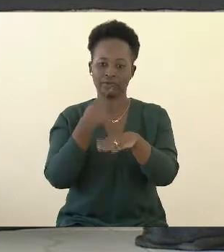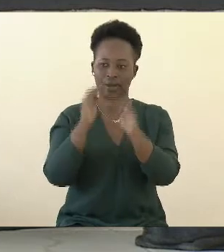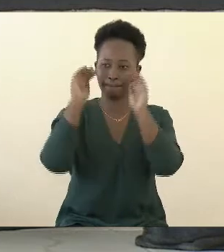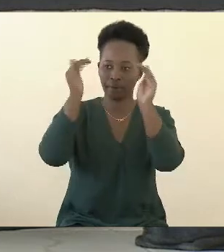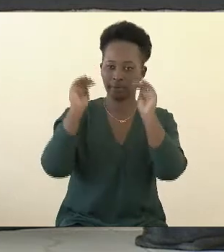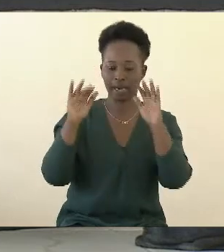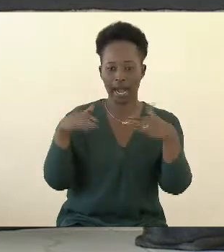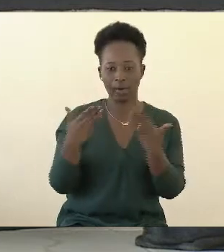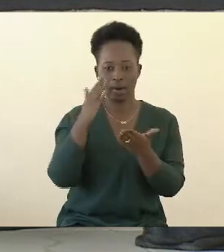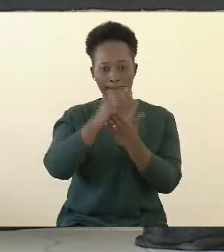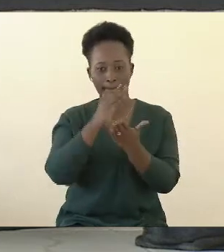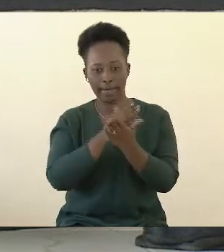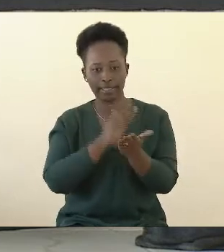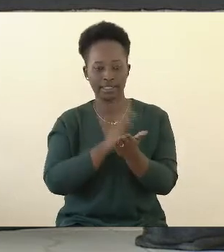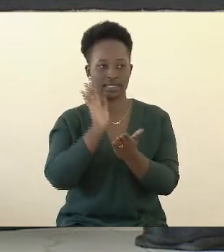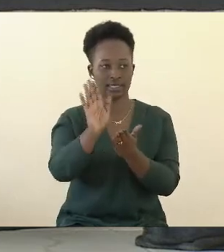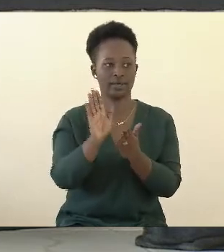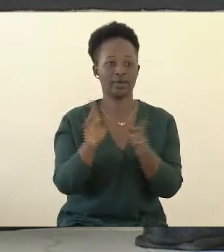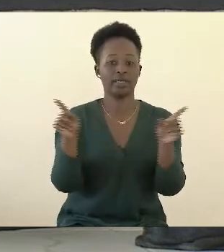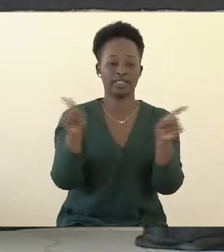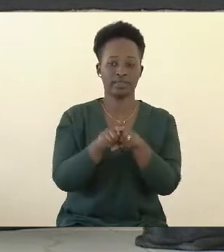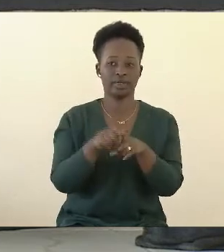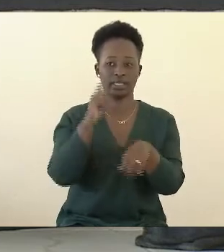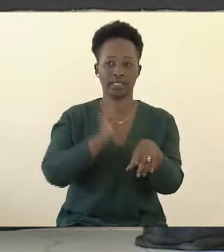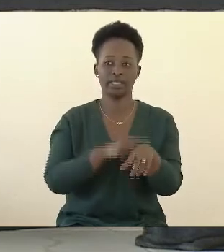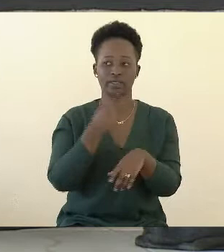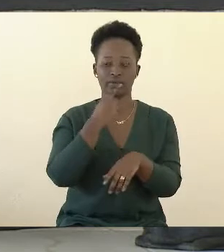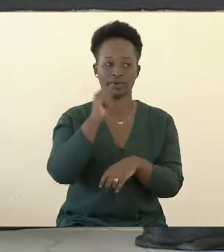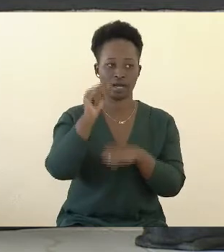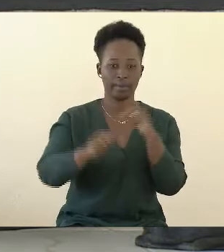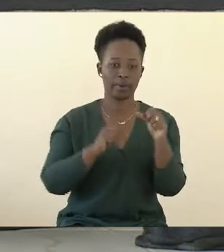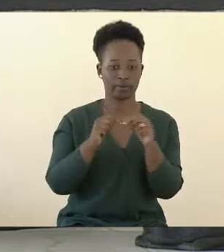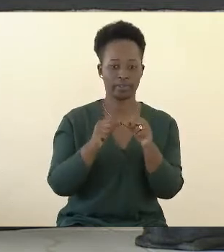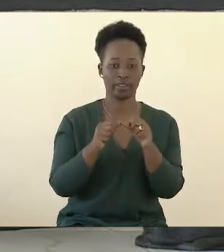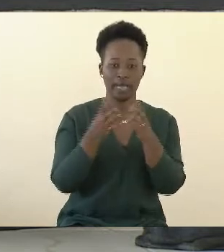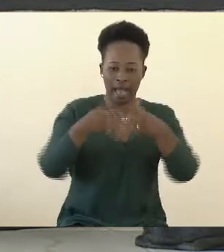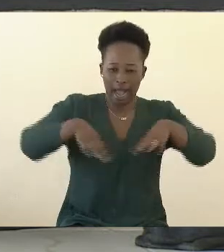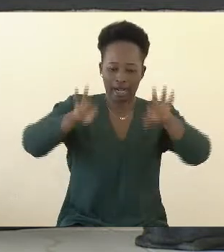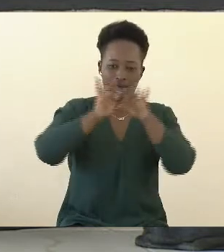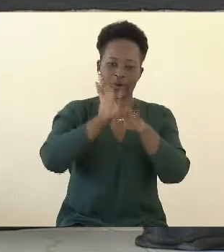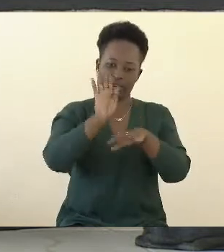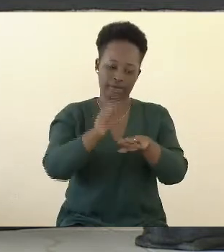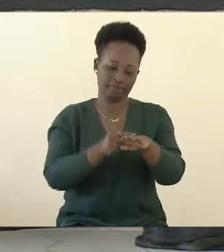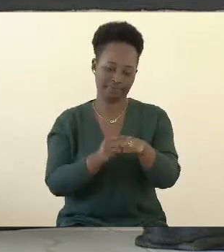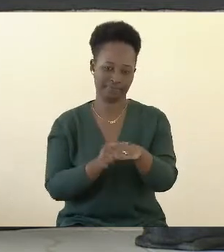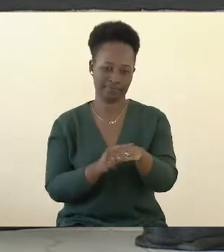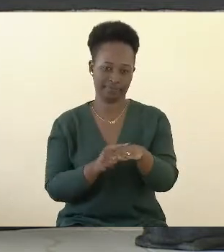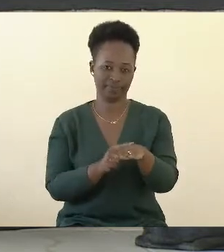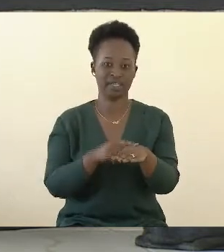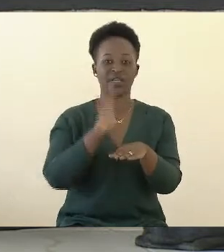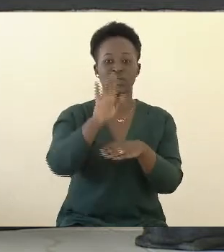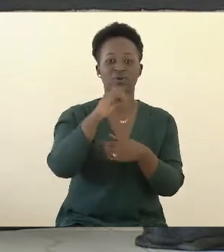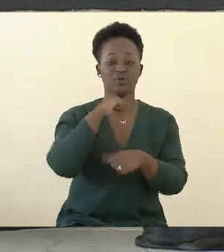its parts, and as well as we're going to talk about the functions of the skin. So